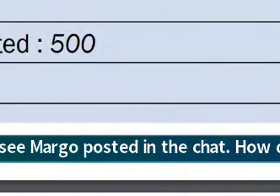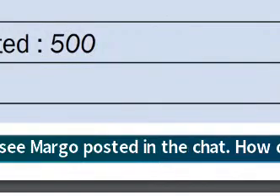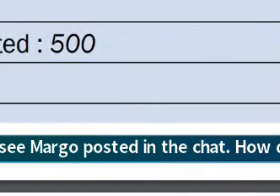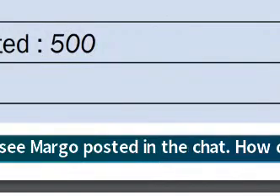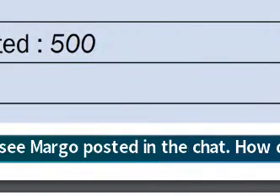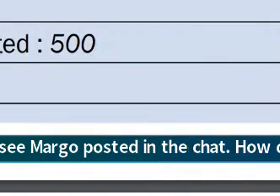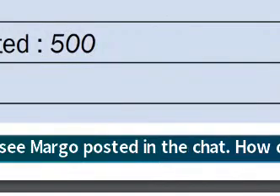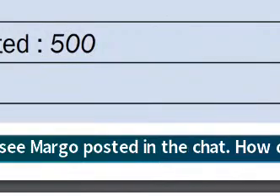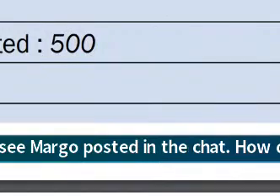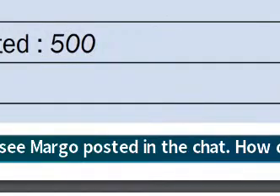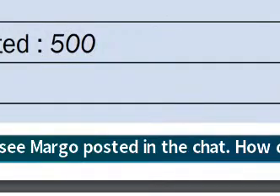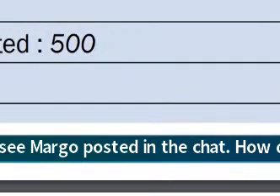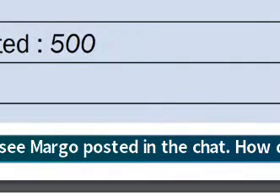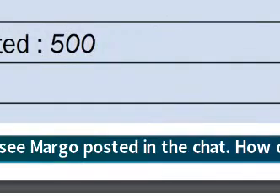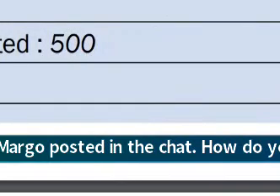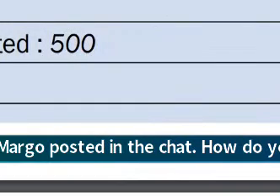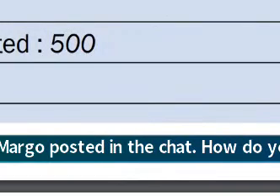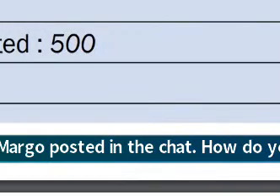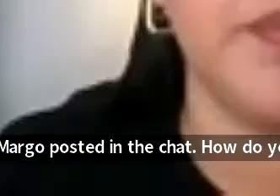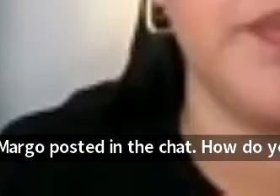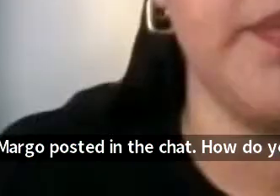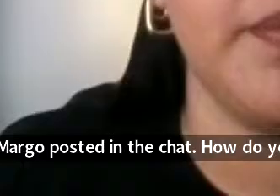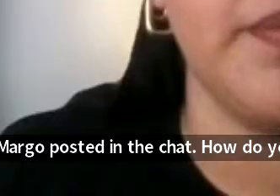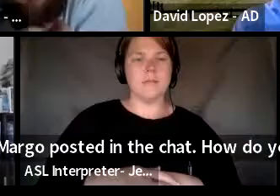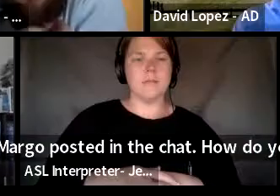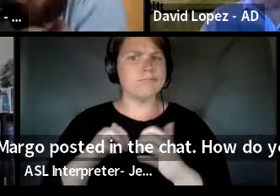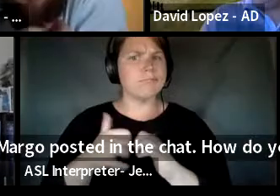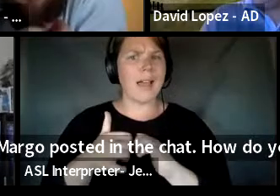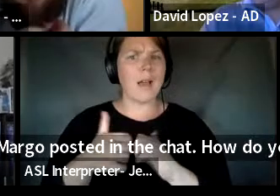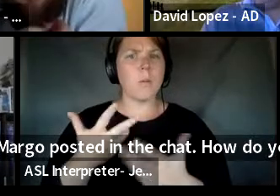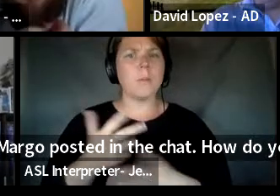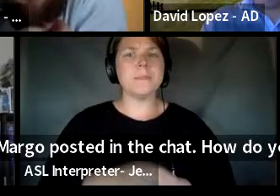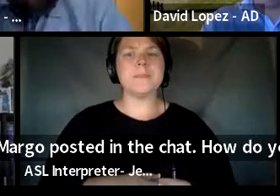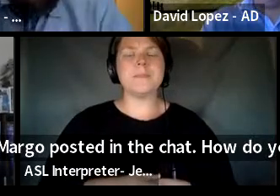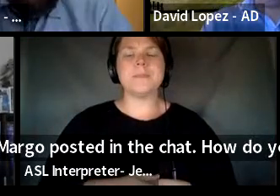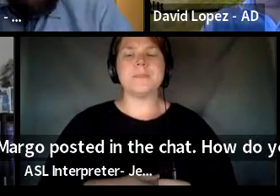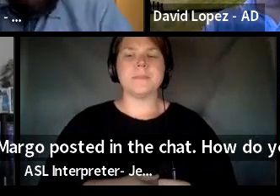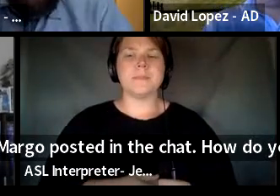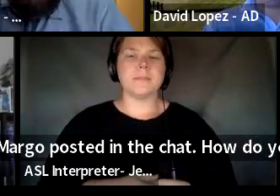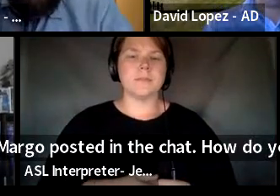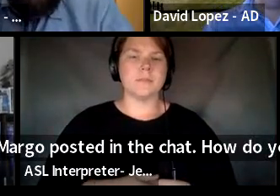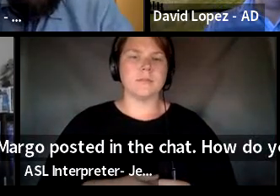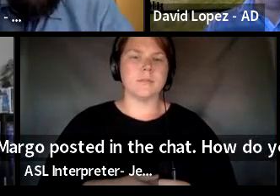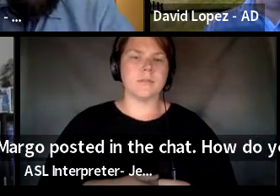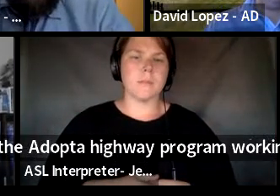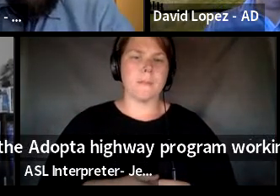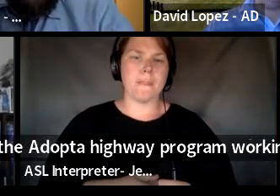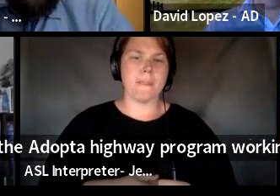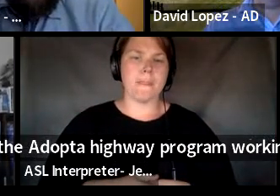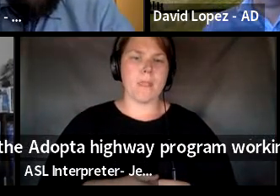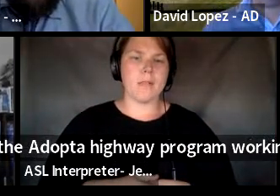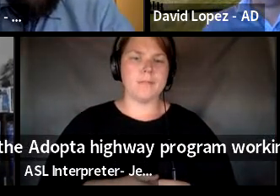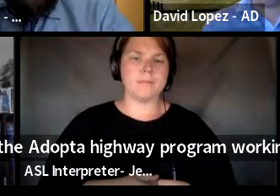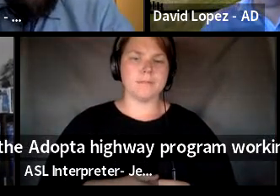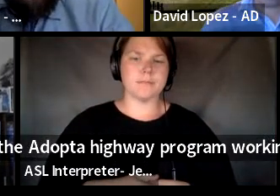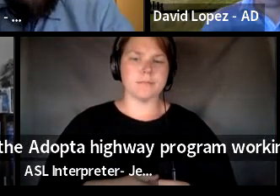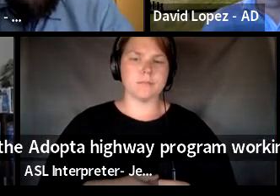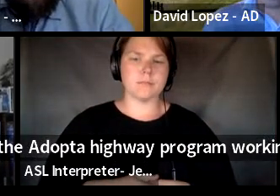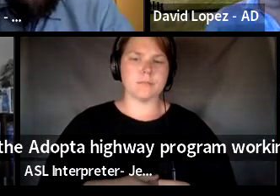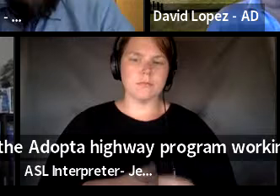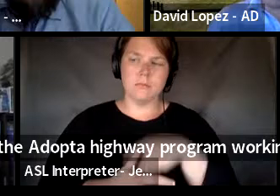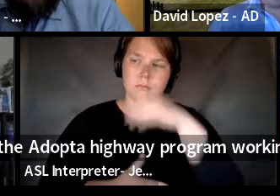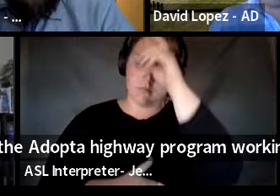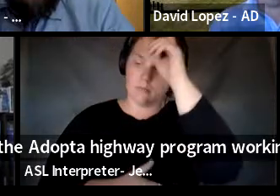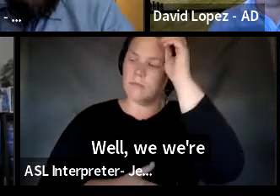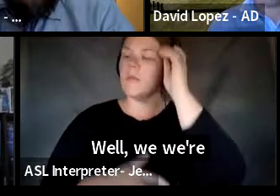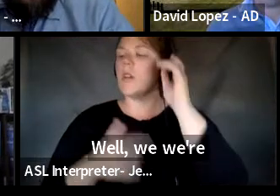Highway program working? Well, we're hoping